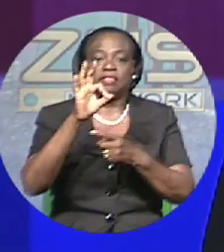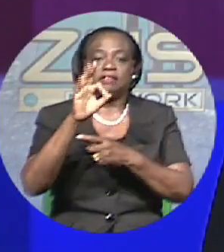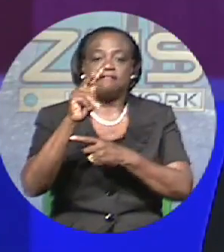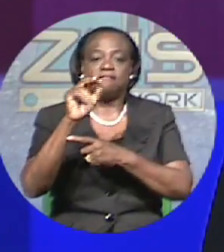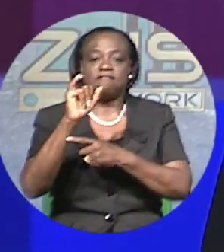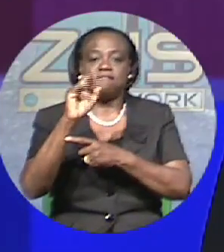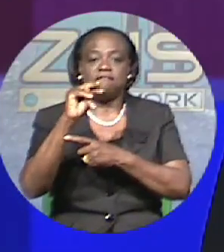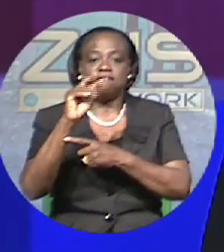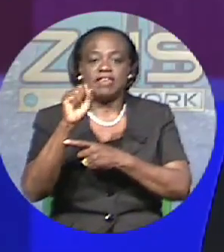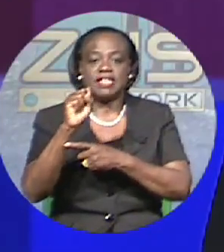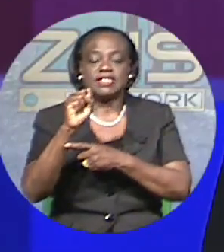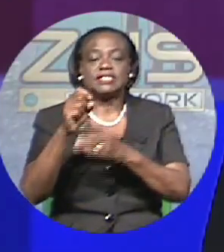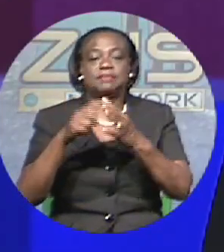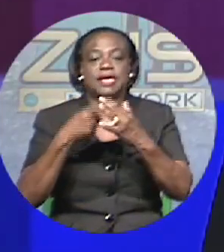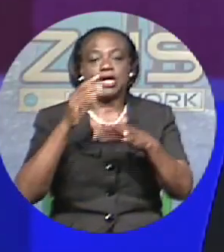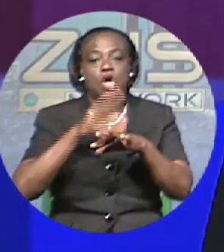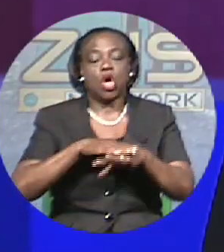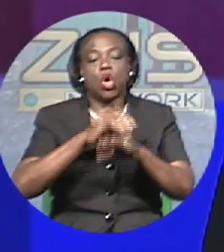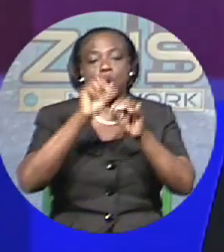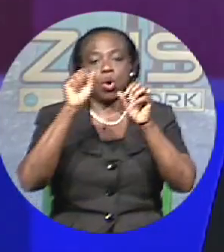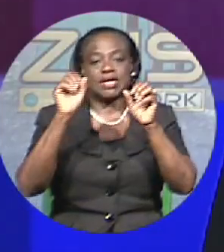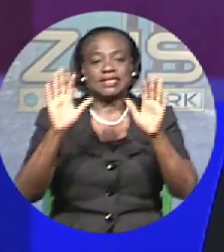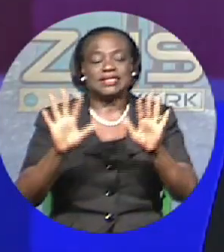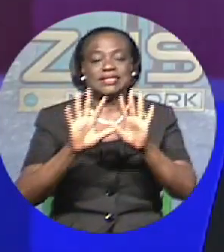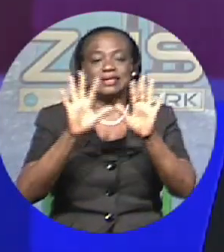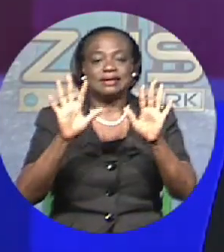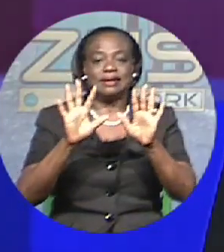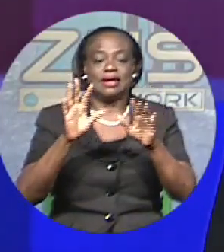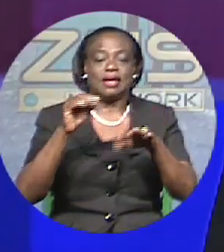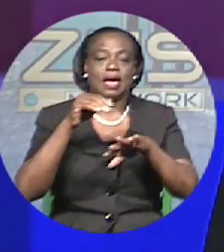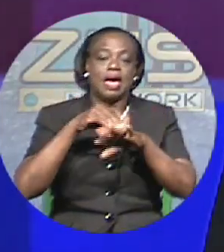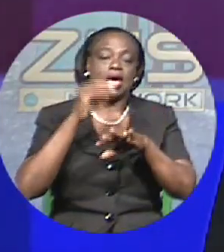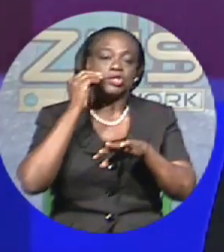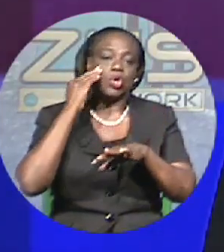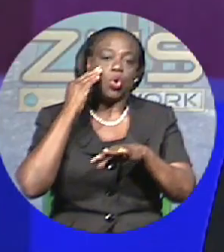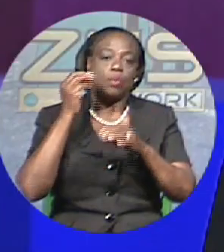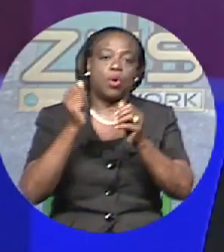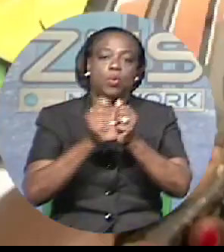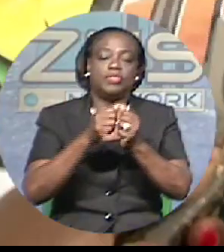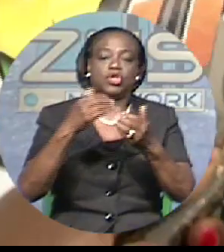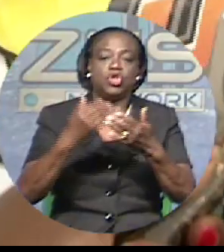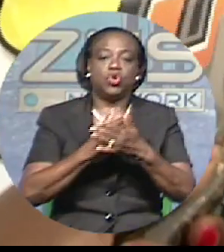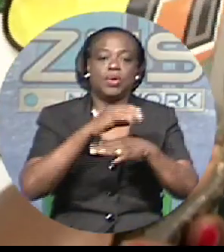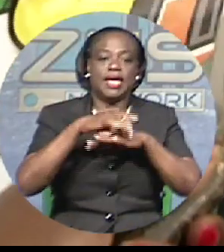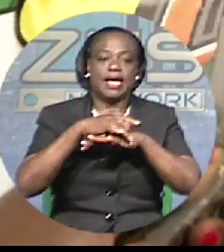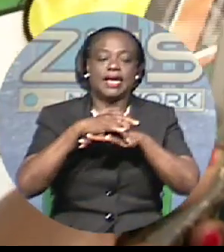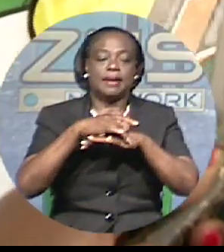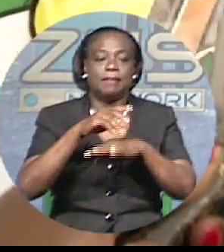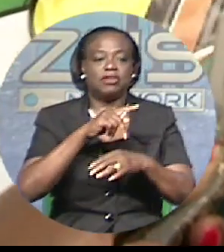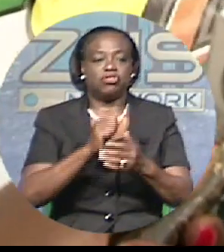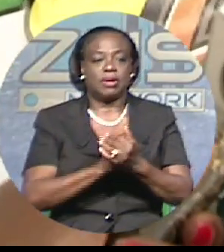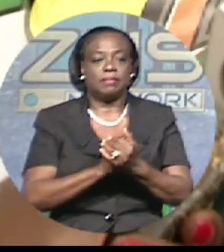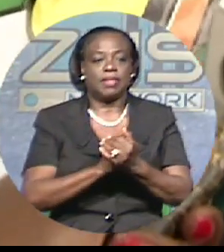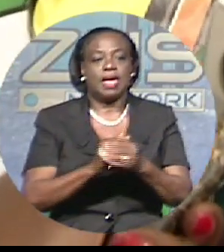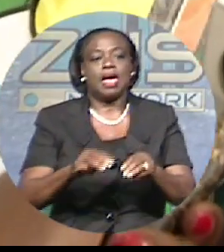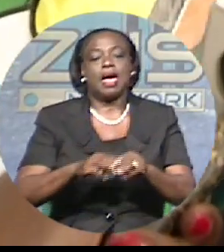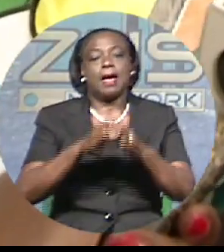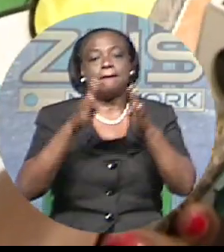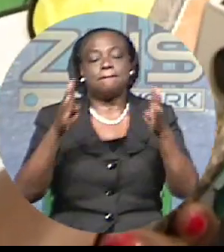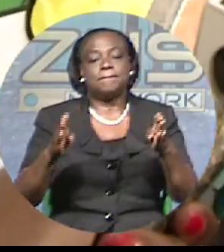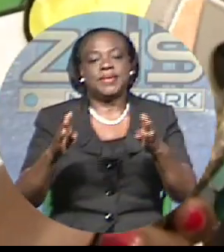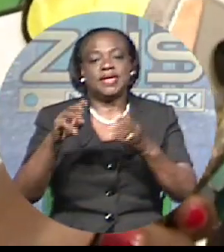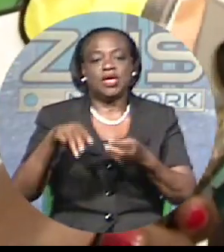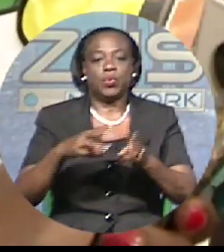regular season schedule on Sunday, September 7th at home against the New England Patriots. In a major way there. We have